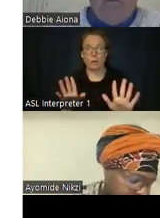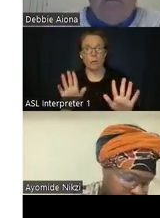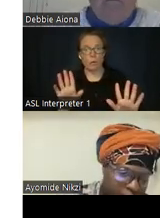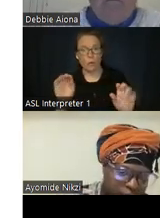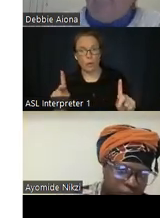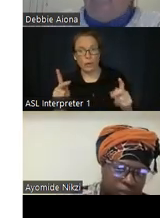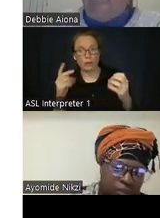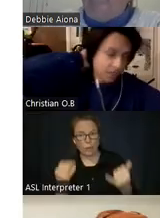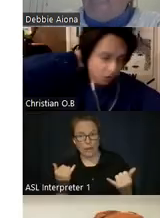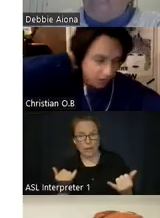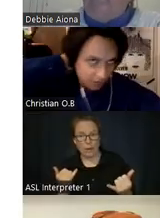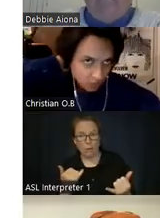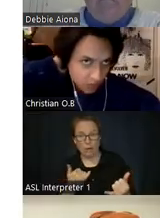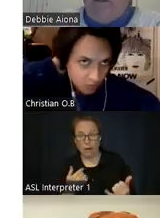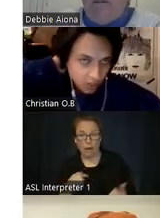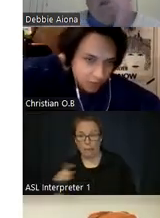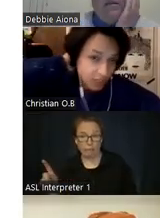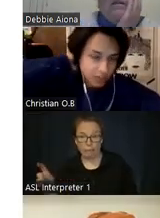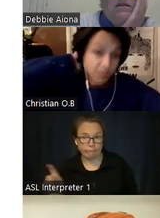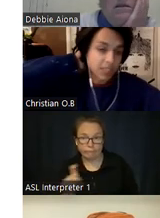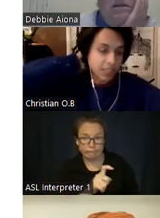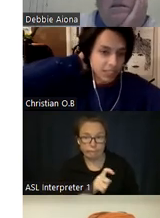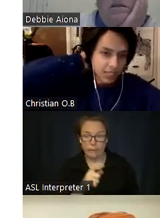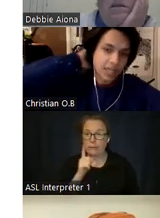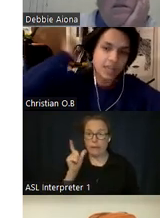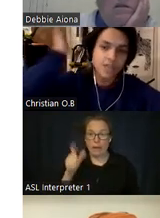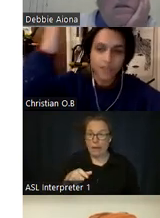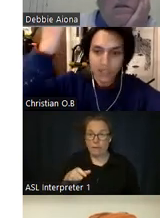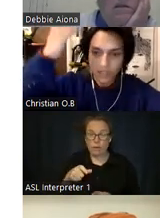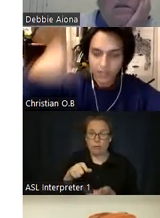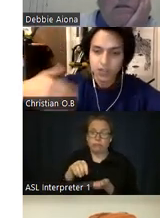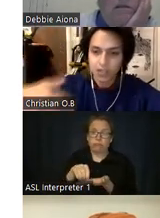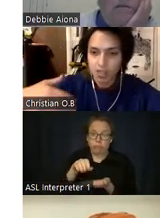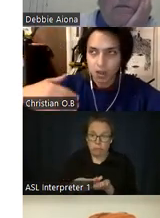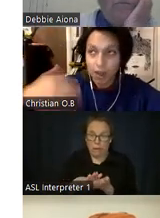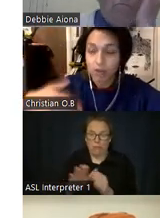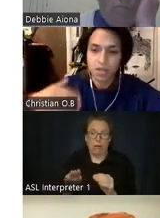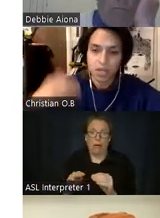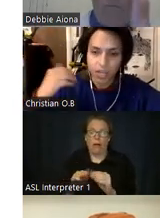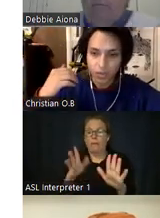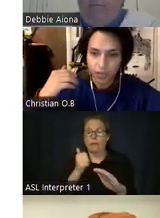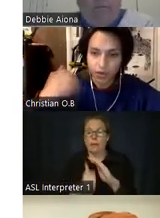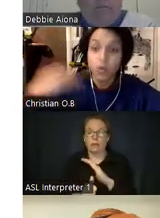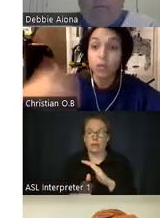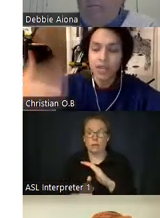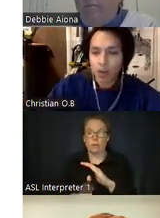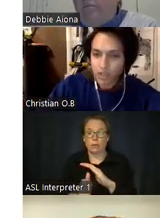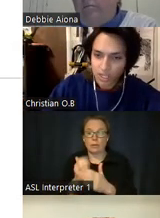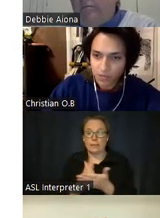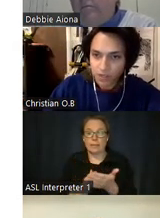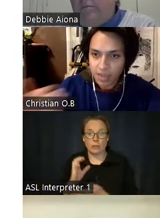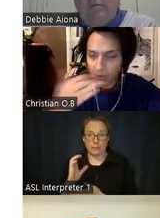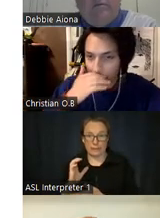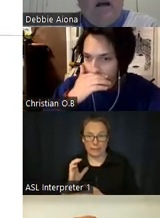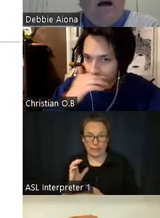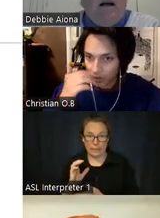to, I'm asking more than anything else. We don't need to explicitly state in the section C about community engagement that there will be an outreach team,